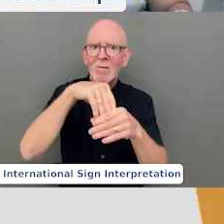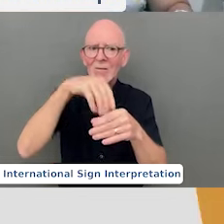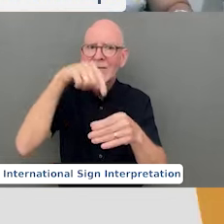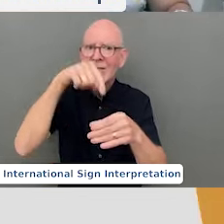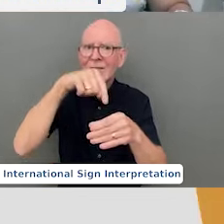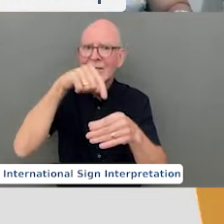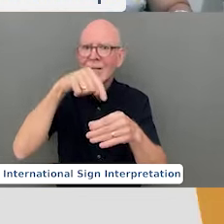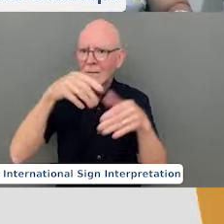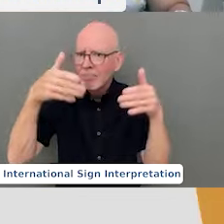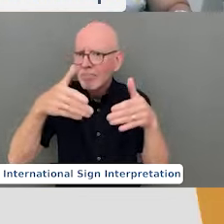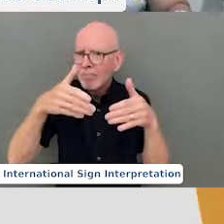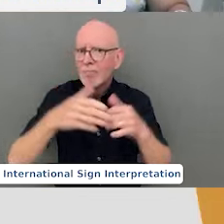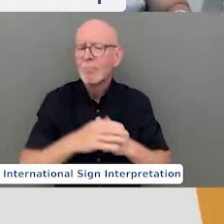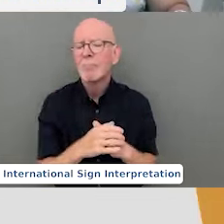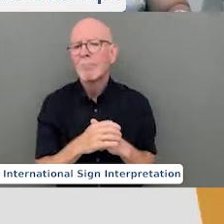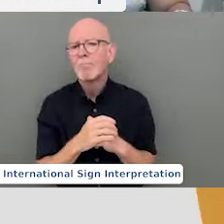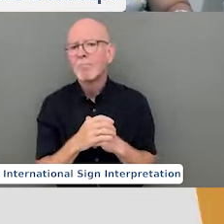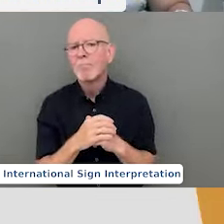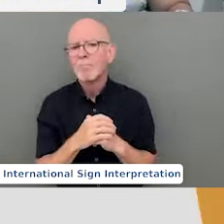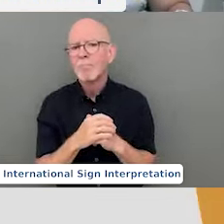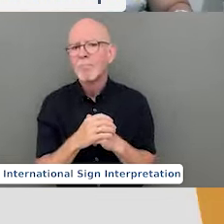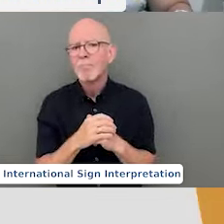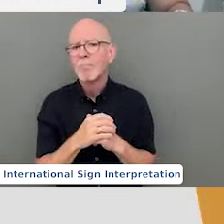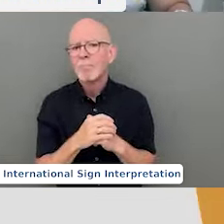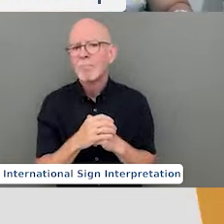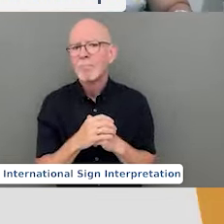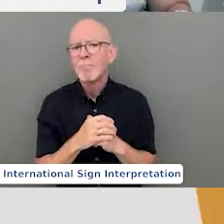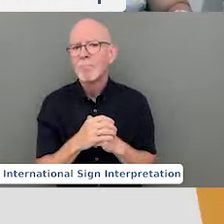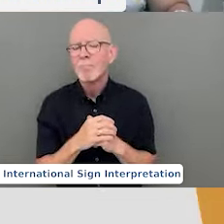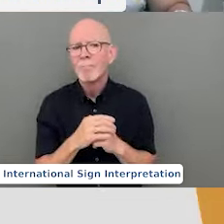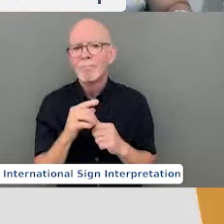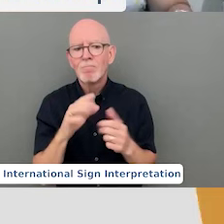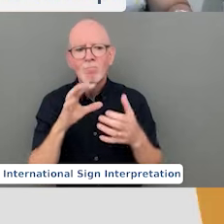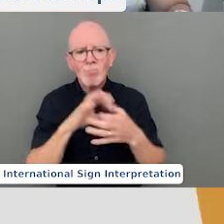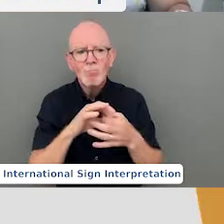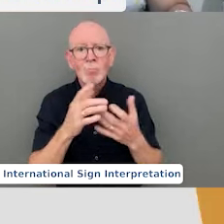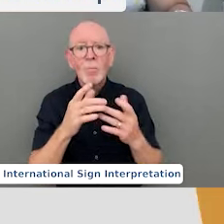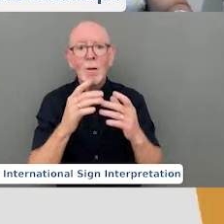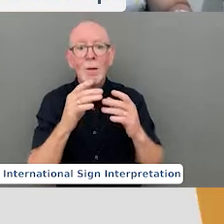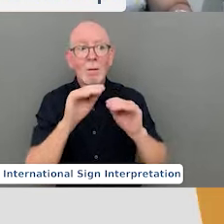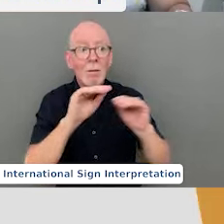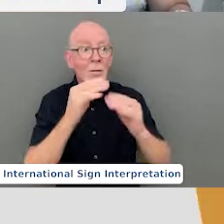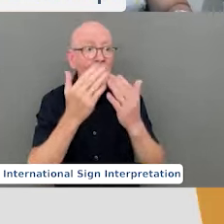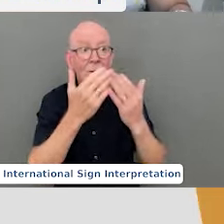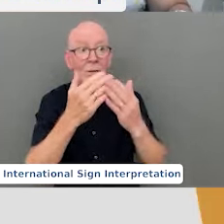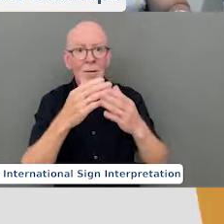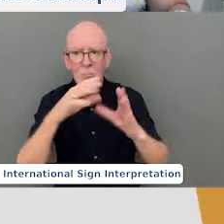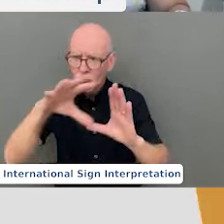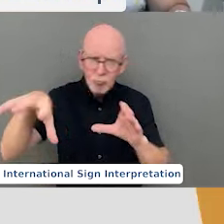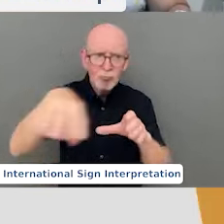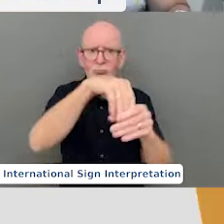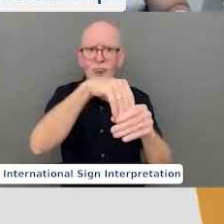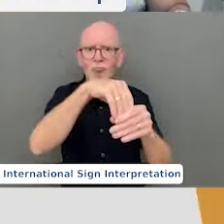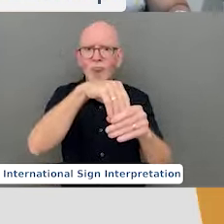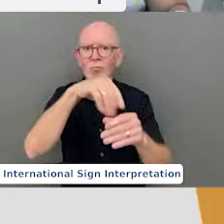on disability-related policies, for instance, the National Policy on Inclusive Education, the National Policy